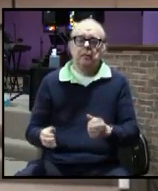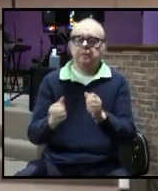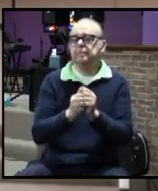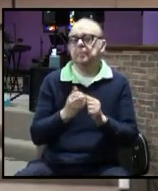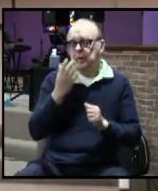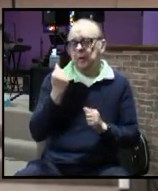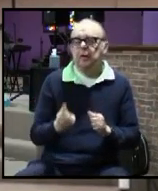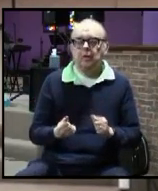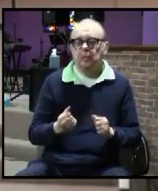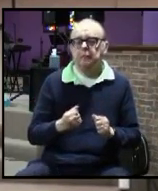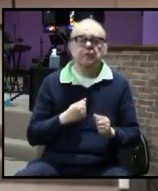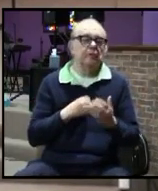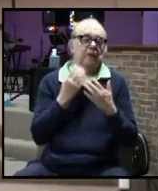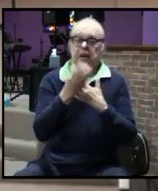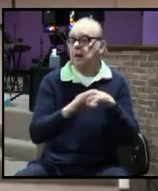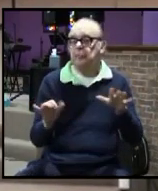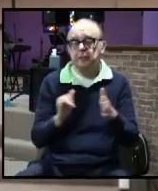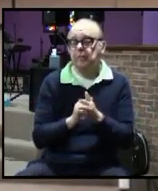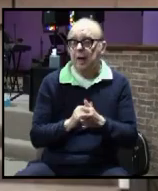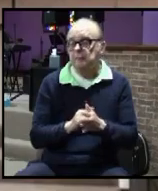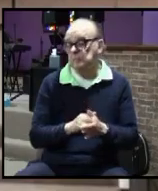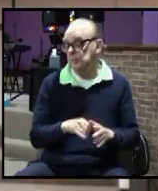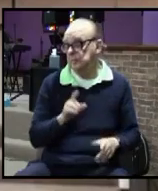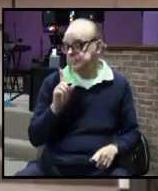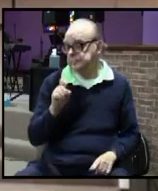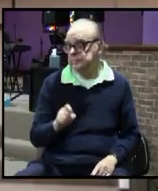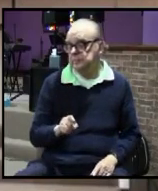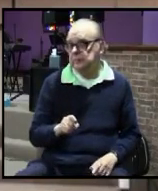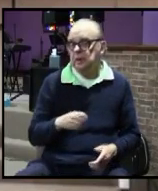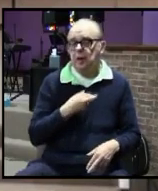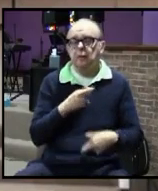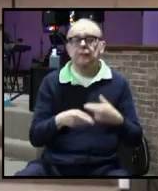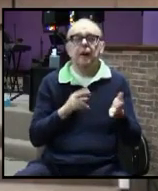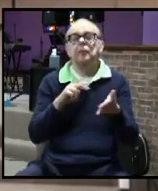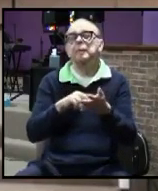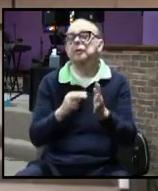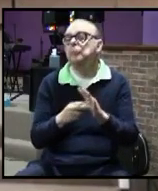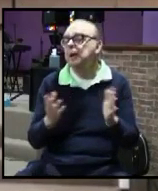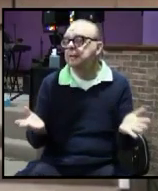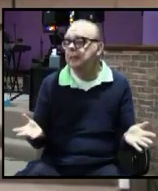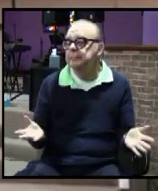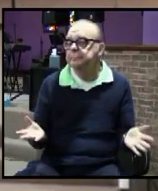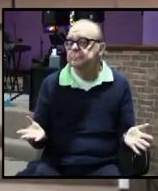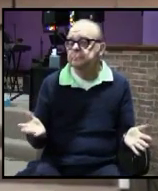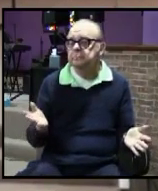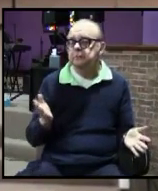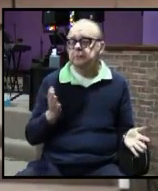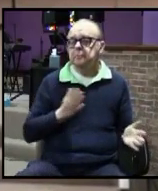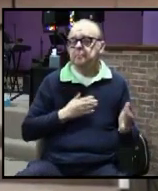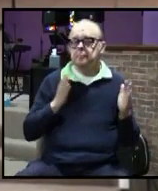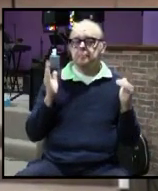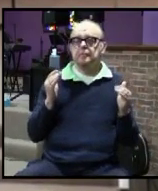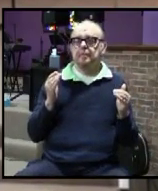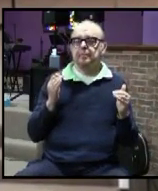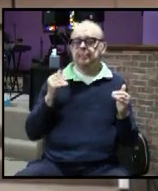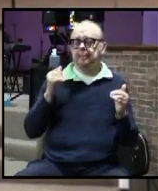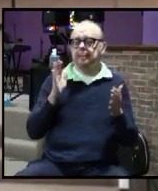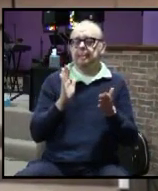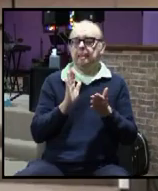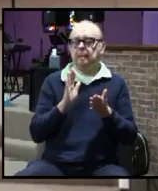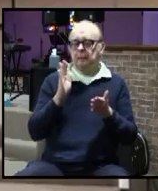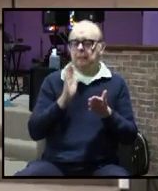put together because we put them on a calendar and we do that? What does revival really mean? Well, my hope is, what I